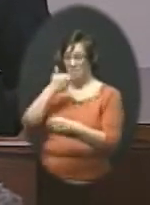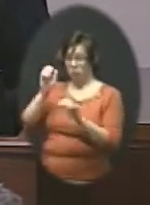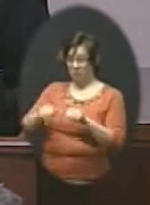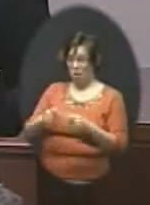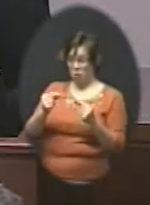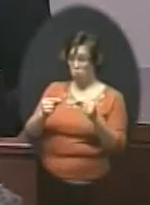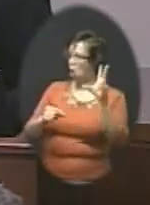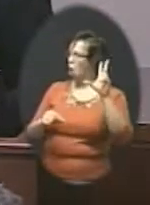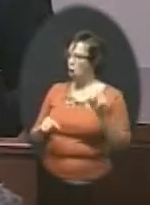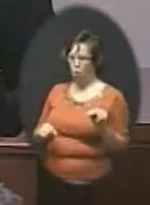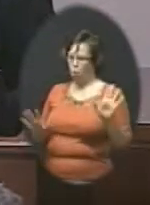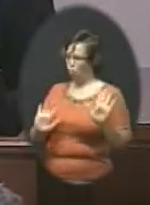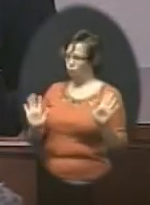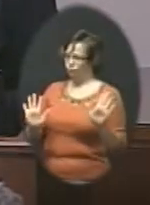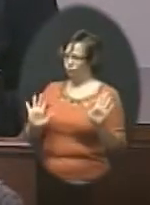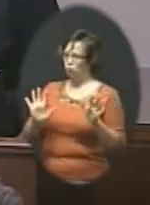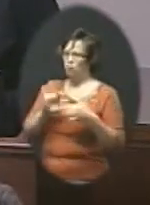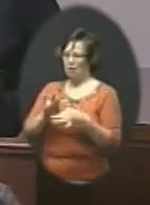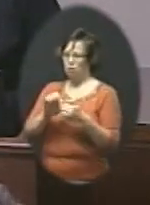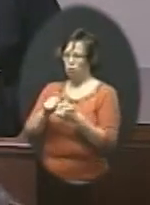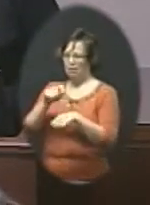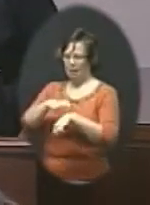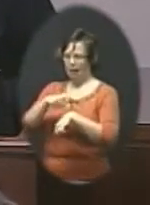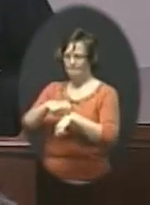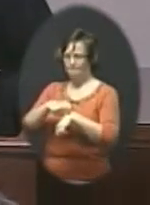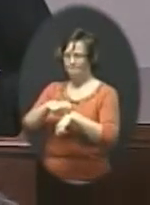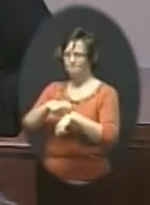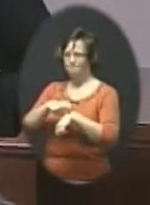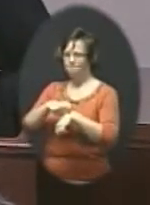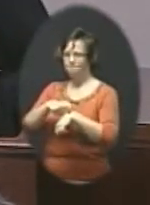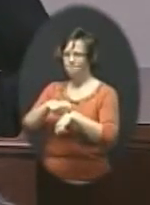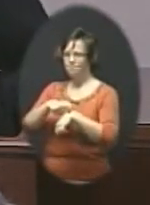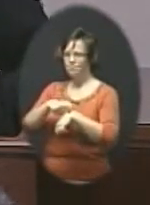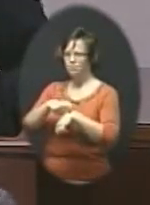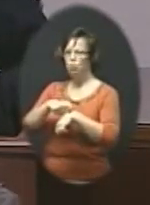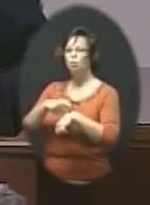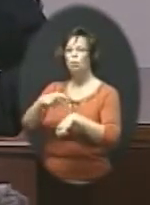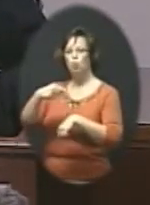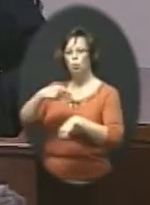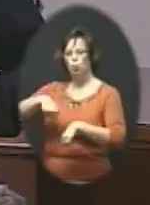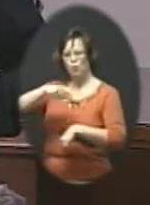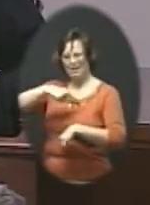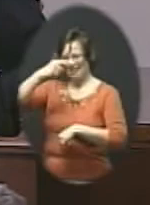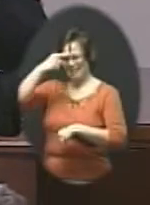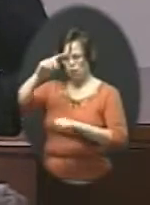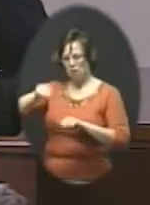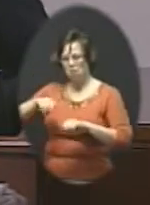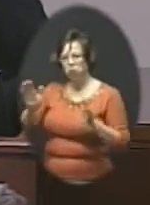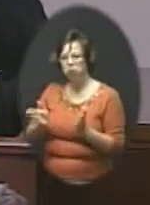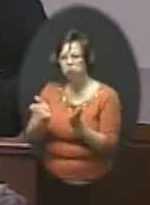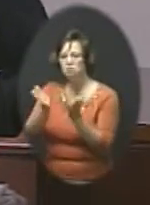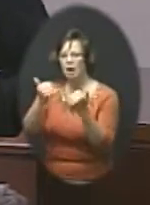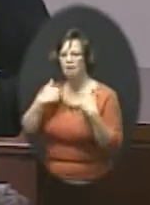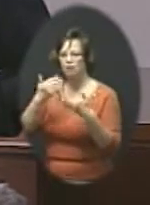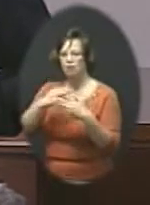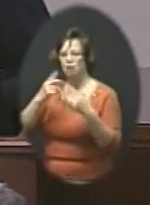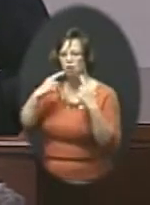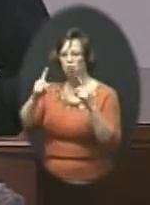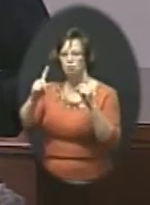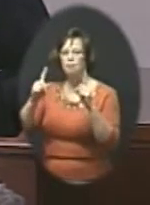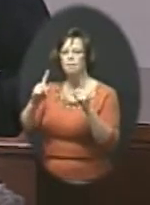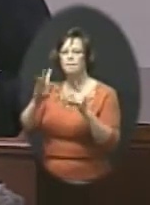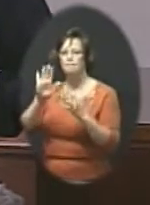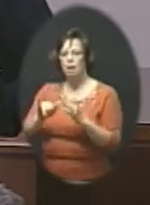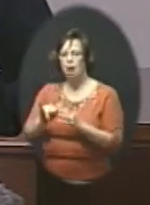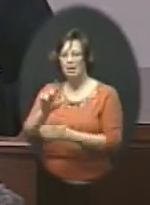No. In regards to time? We really think that we can push and have these done maybe